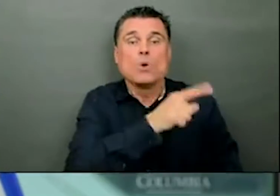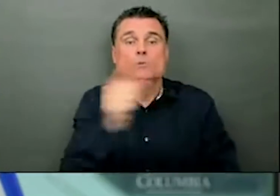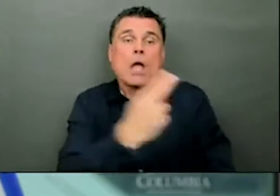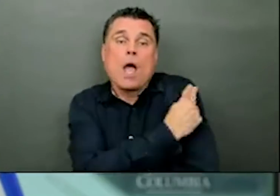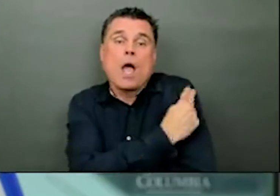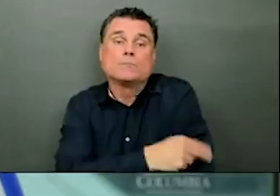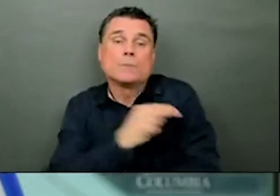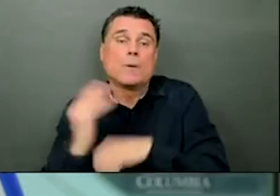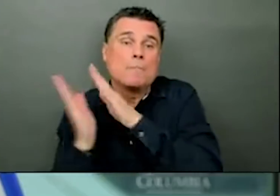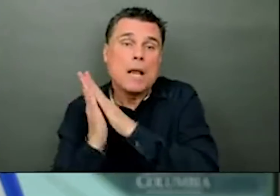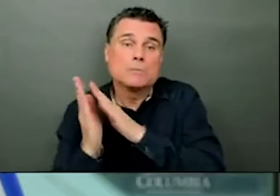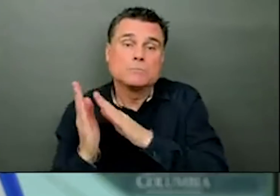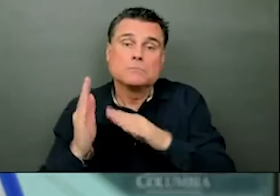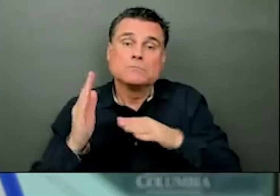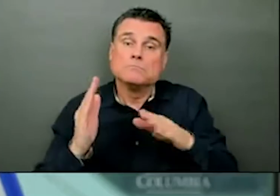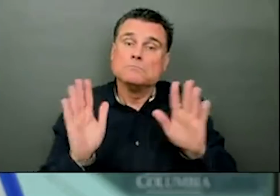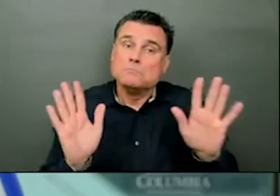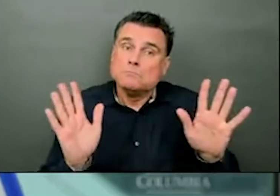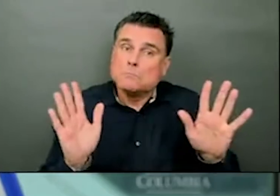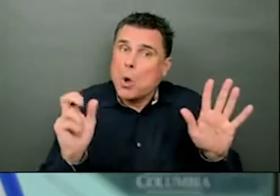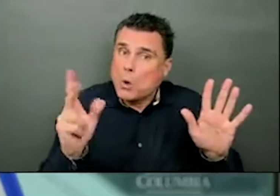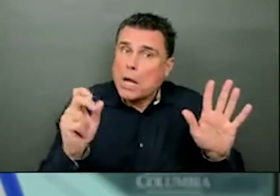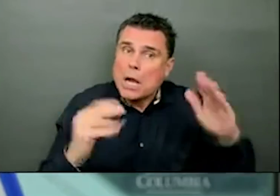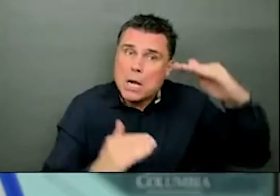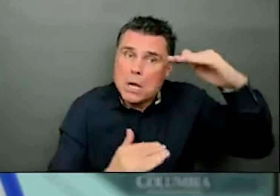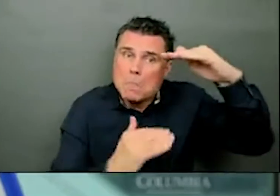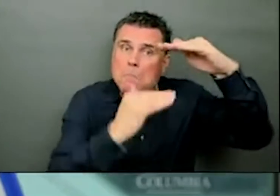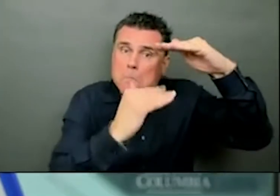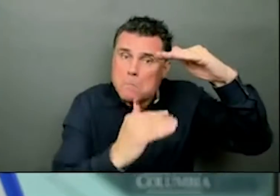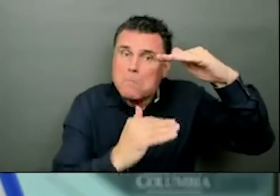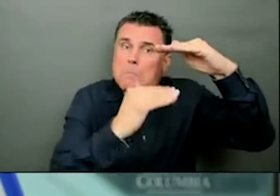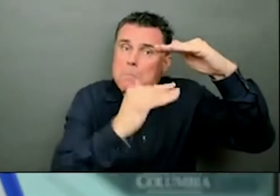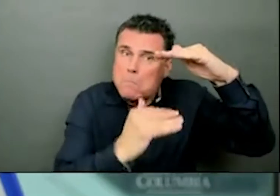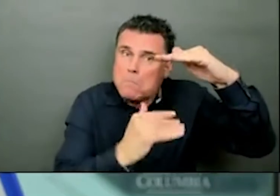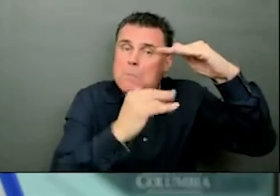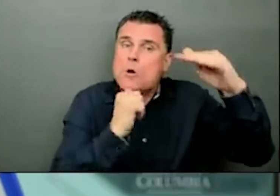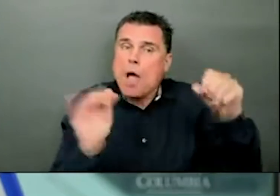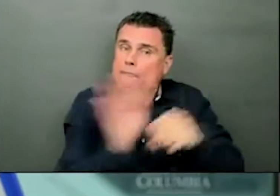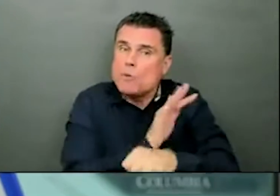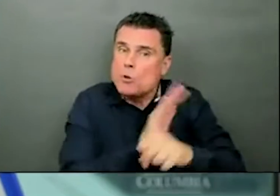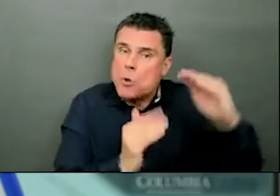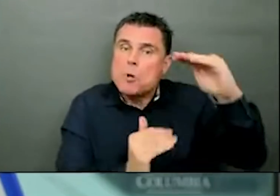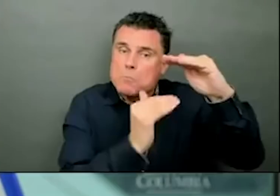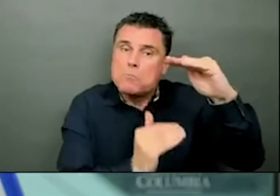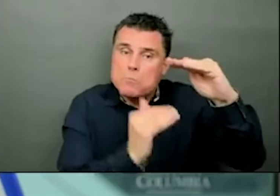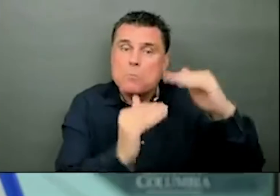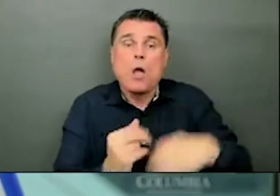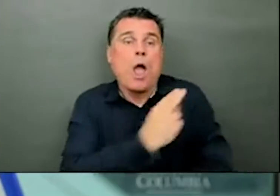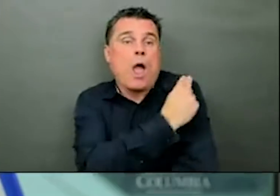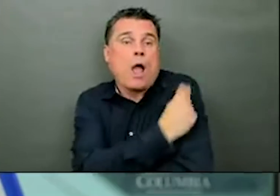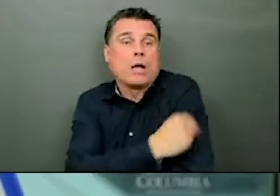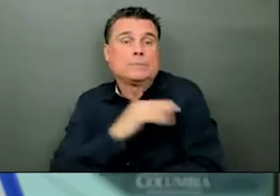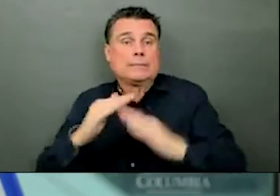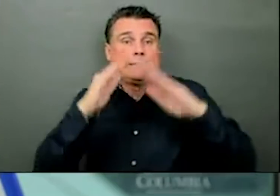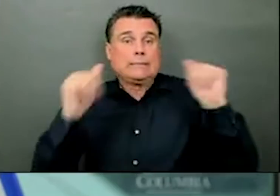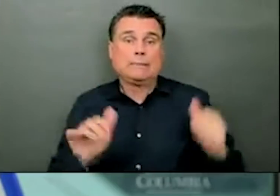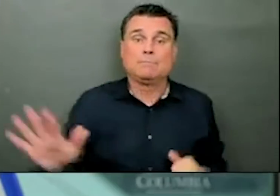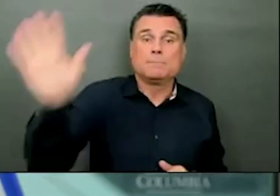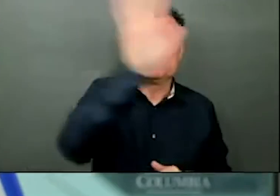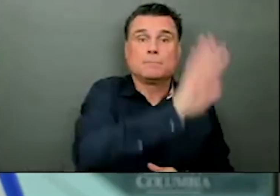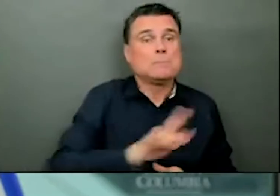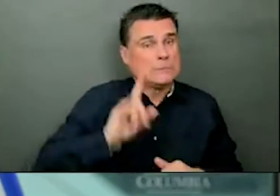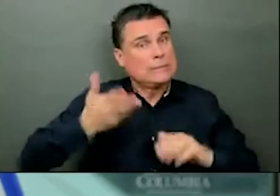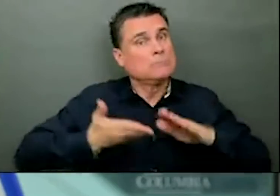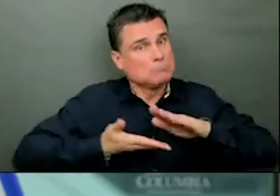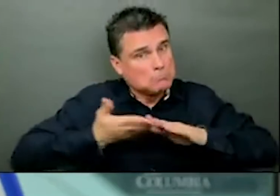in BC, such as St. Paul's, such as Royal Inland, there aren't profound stresses as there are in all of our hospitals as a result of